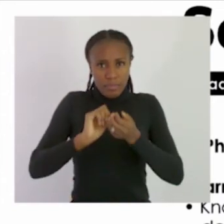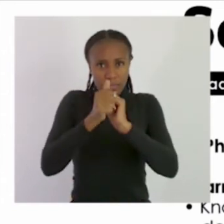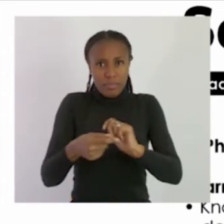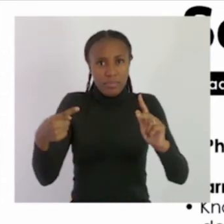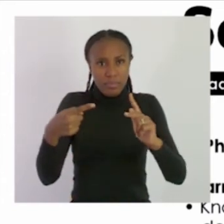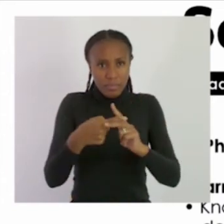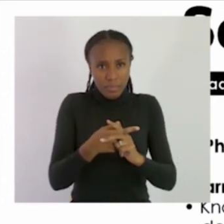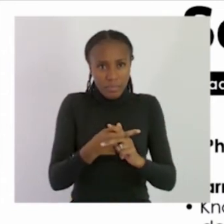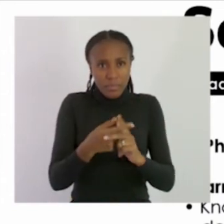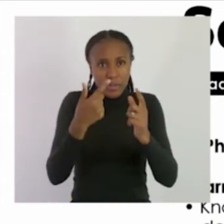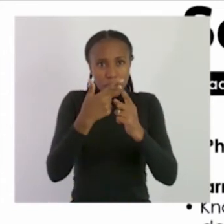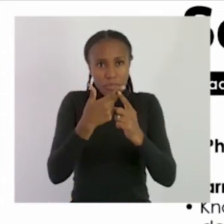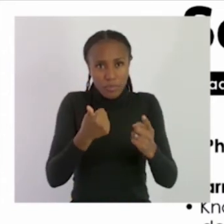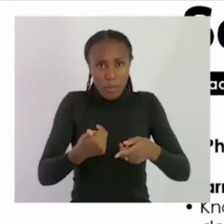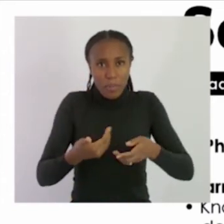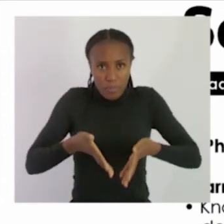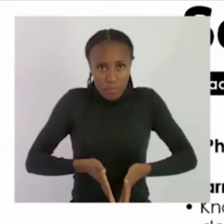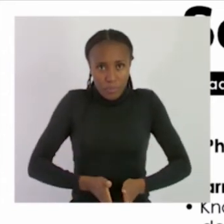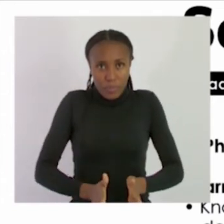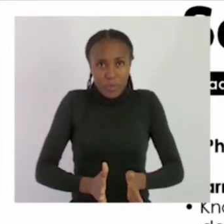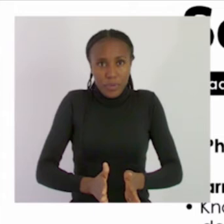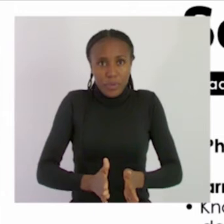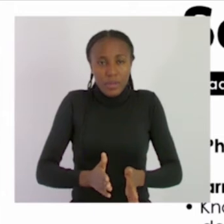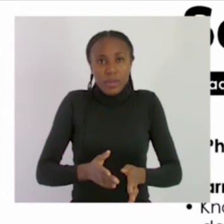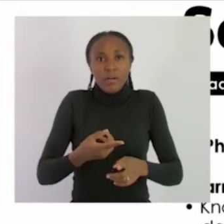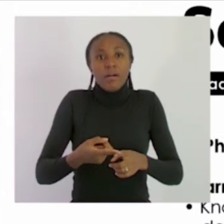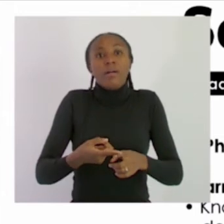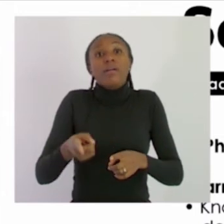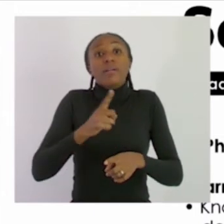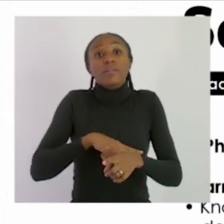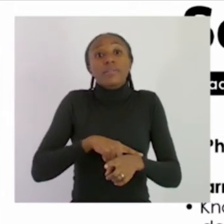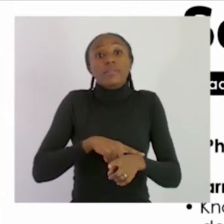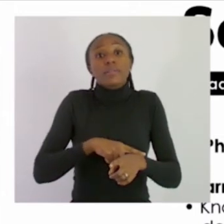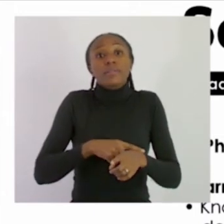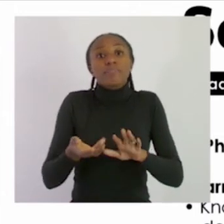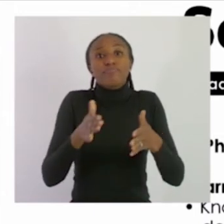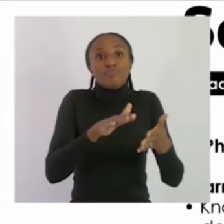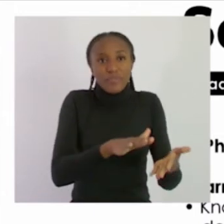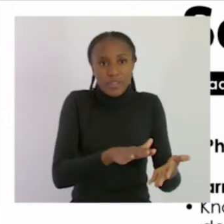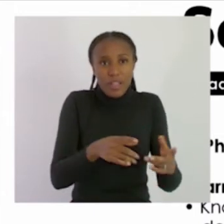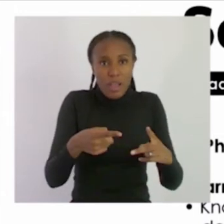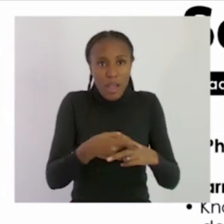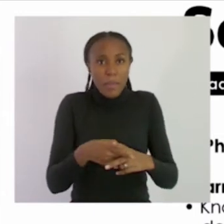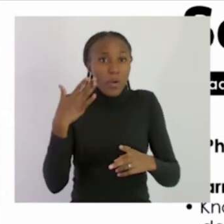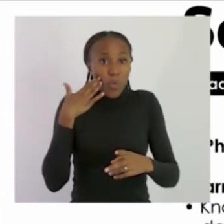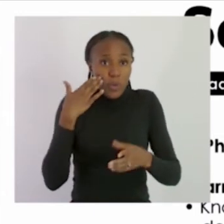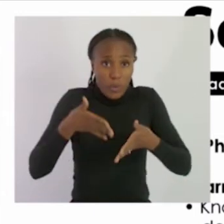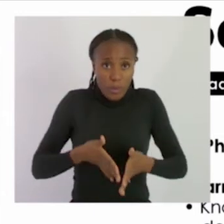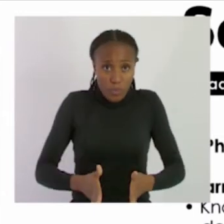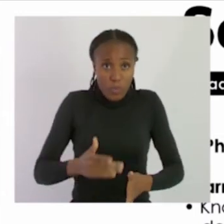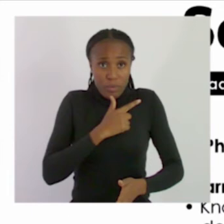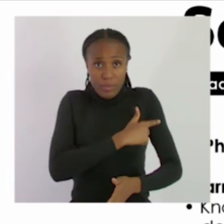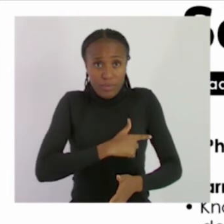place in human from birth to death. It means what happened to us as human beings during our